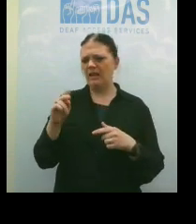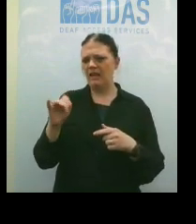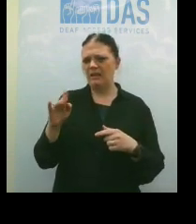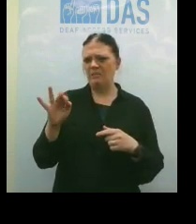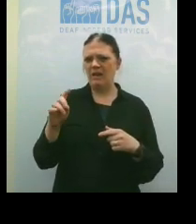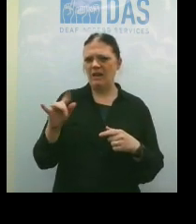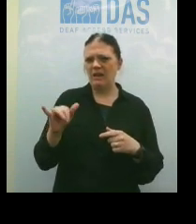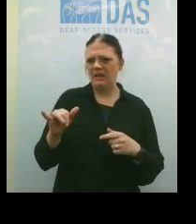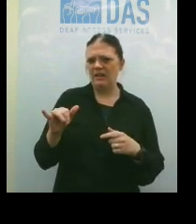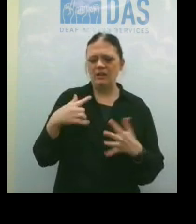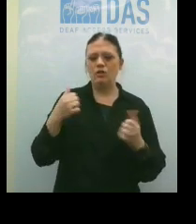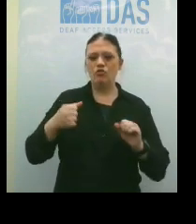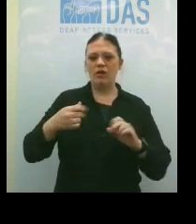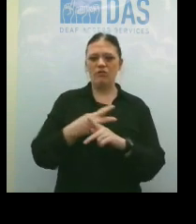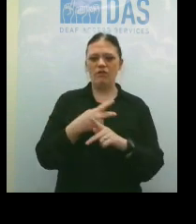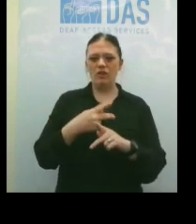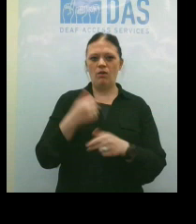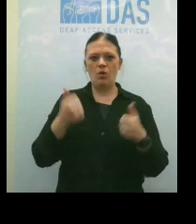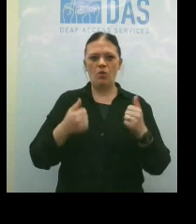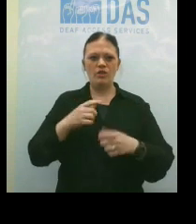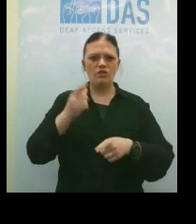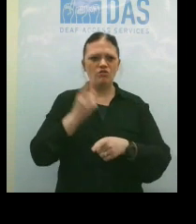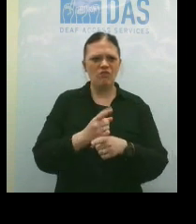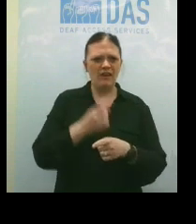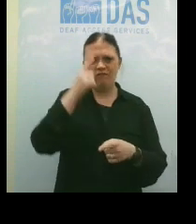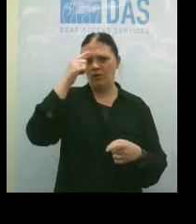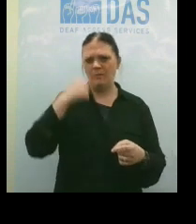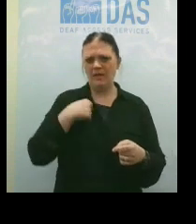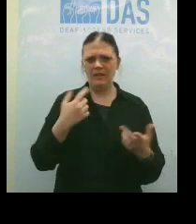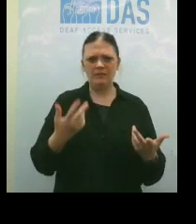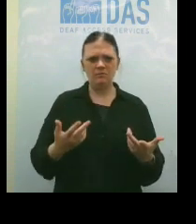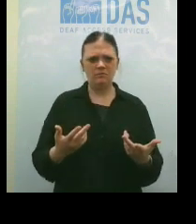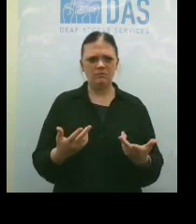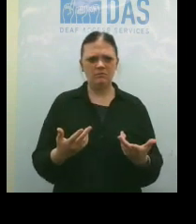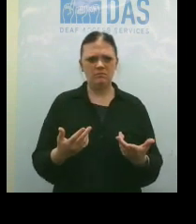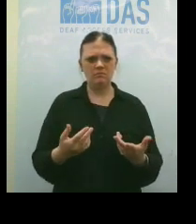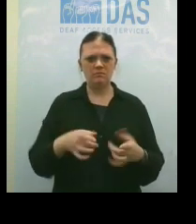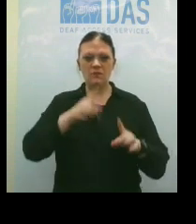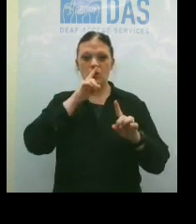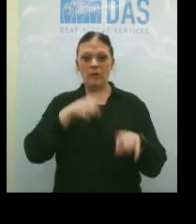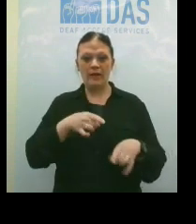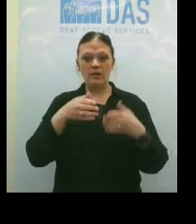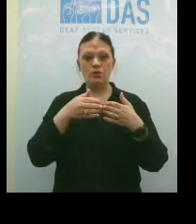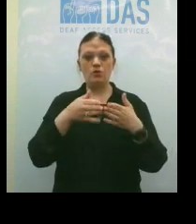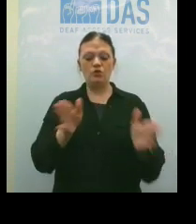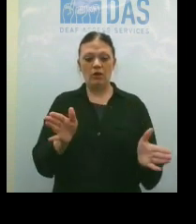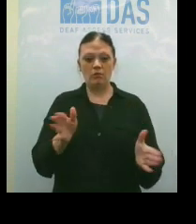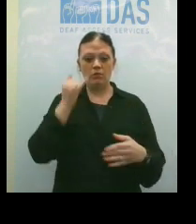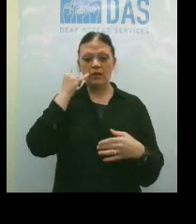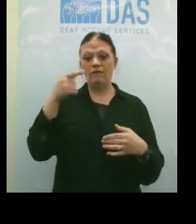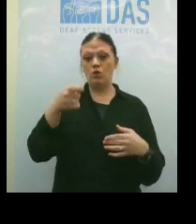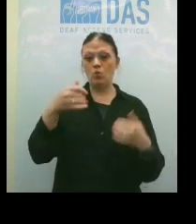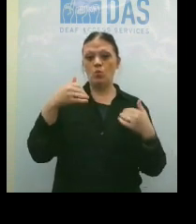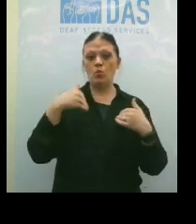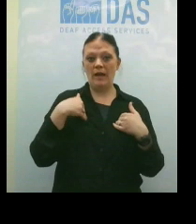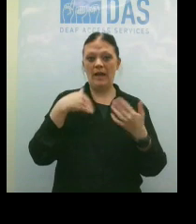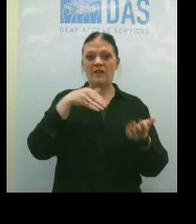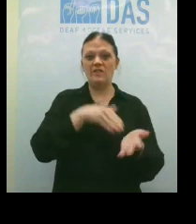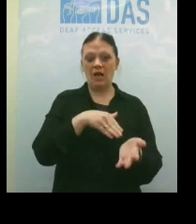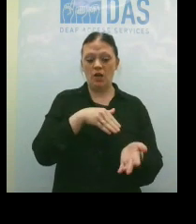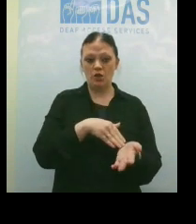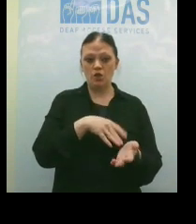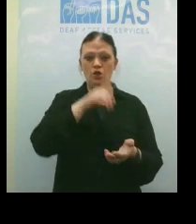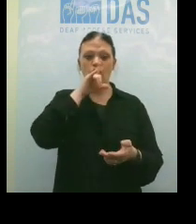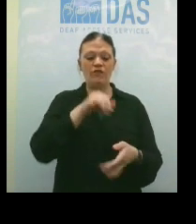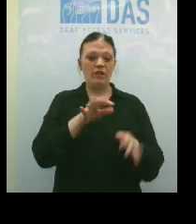people trying to figure out, well, which is the right thing for me. First of all, the answer to that in general, if you have a primary care doc, it's really